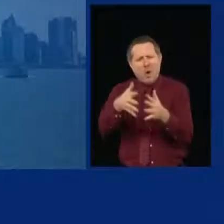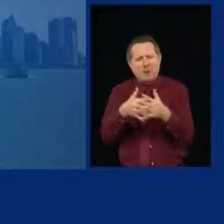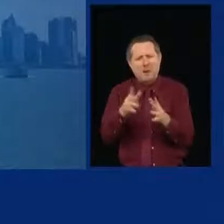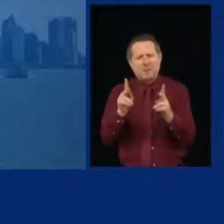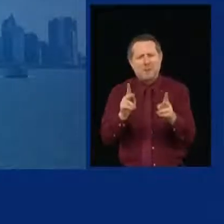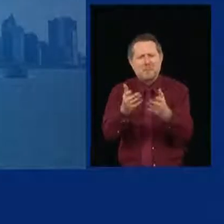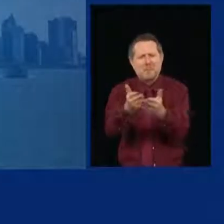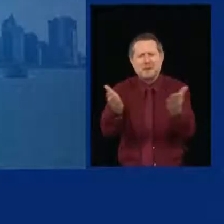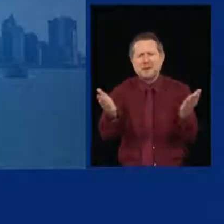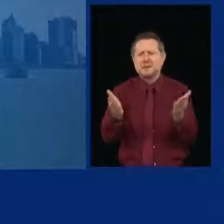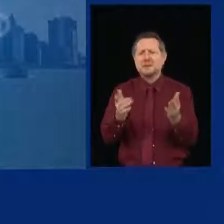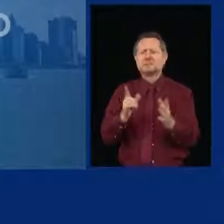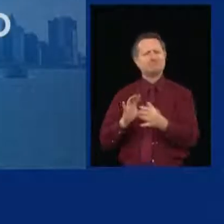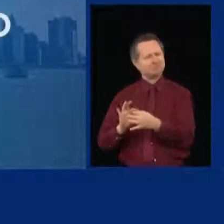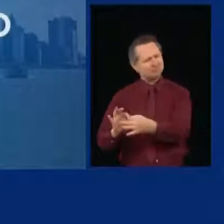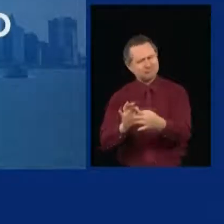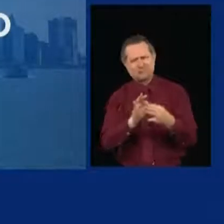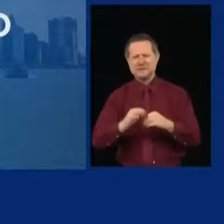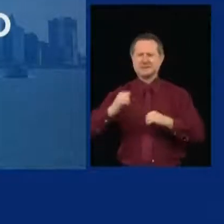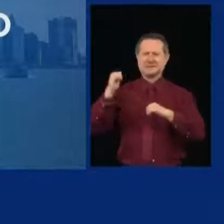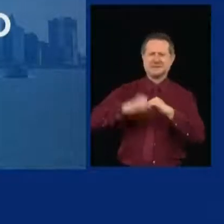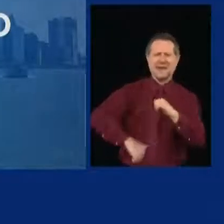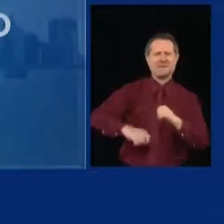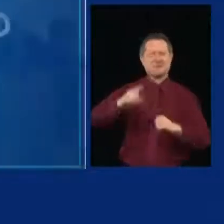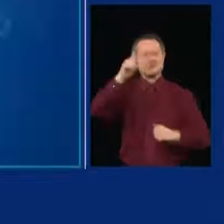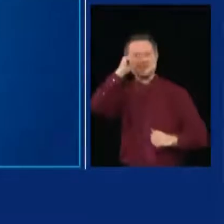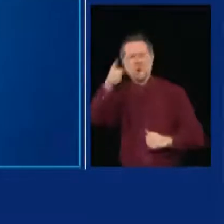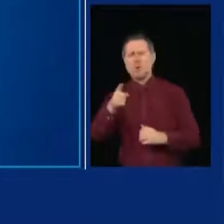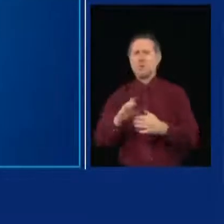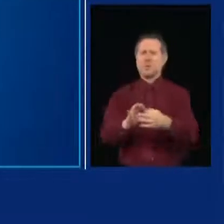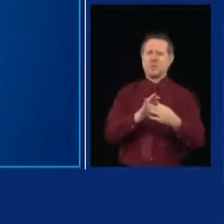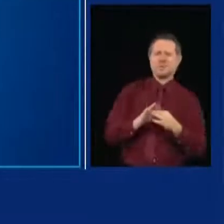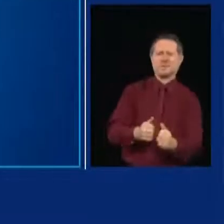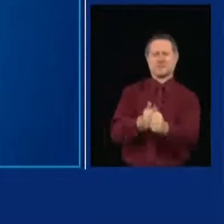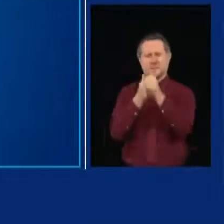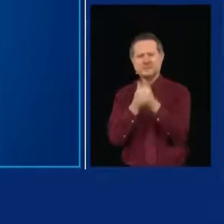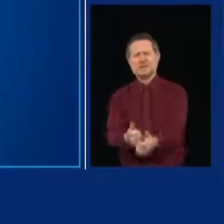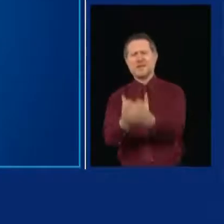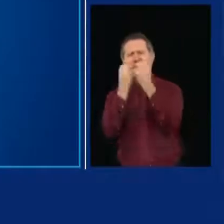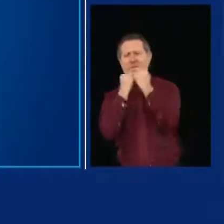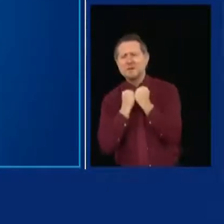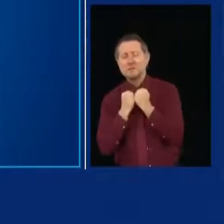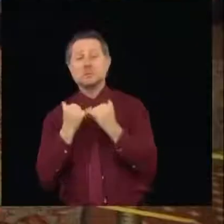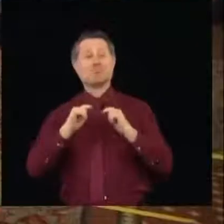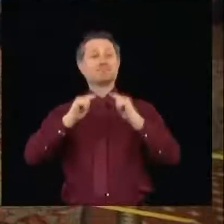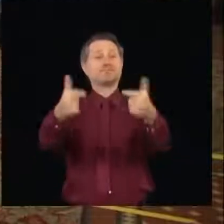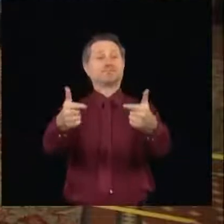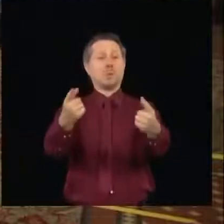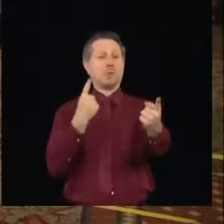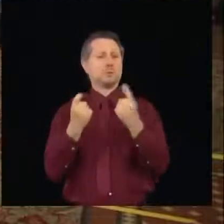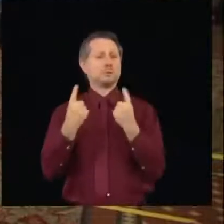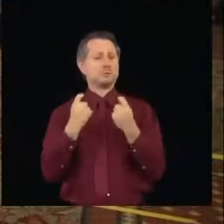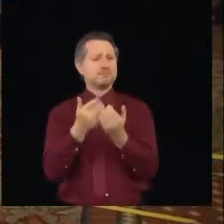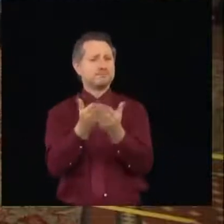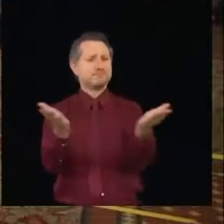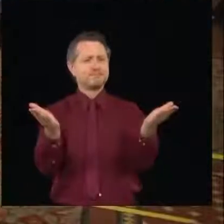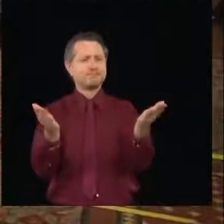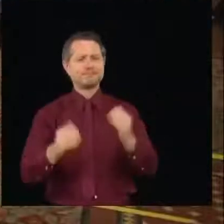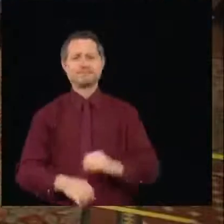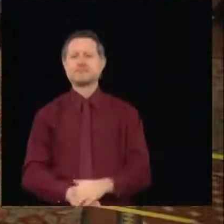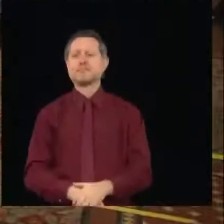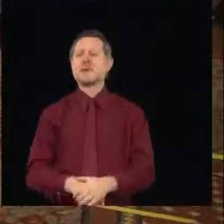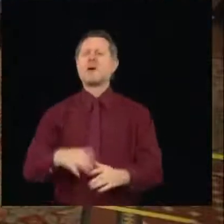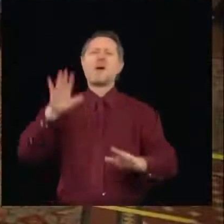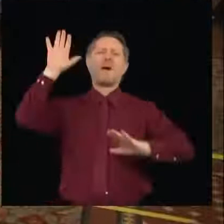be together, tough, smart, united, disciplined, and loving. Questions, comments, Governor, queries? Governor, do you have any